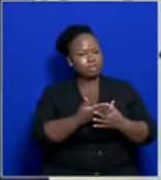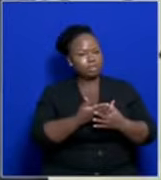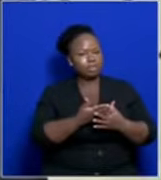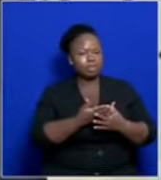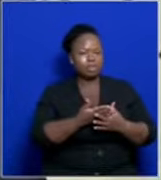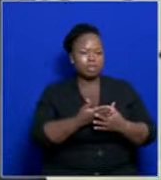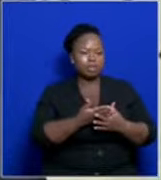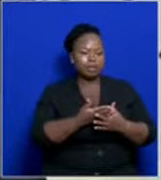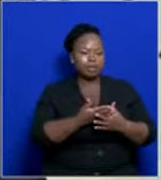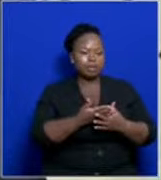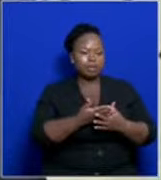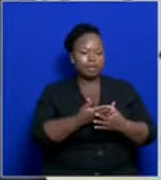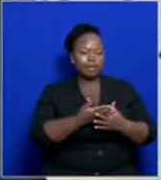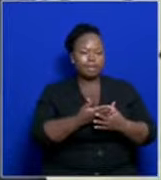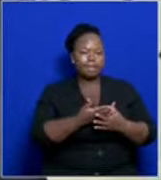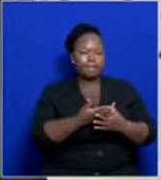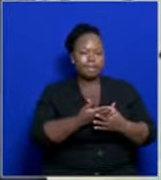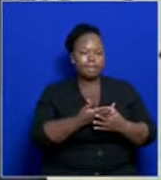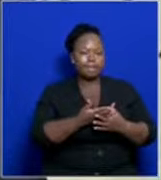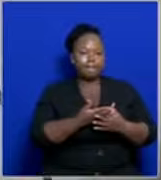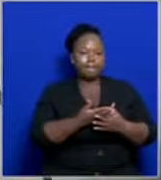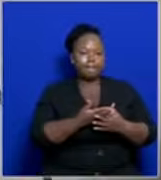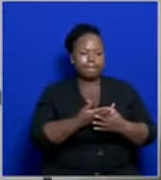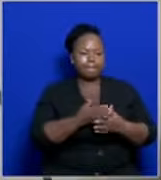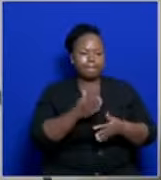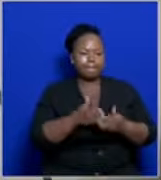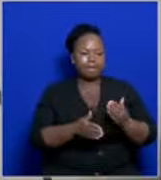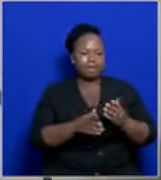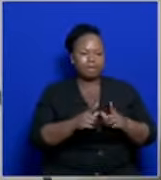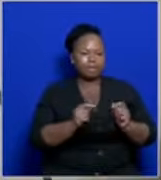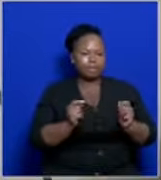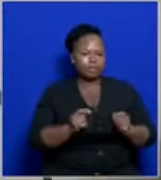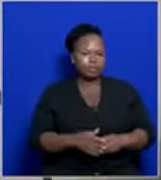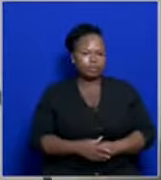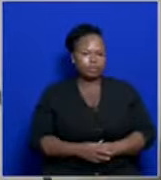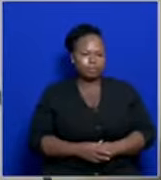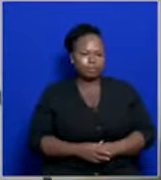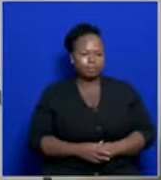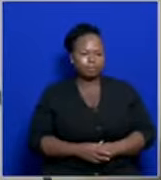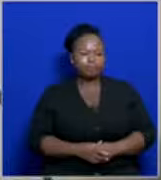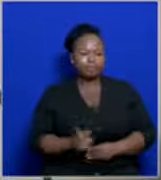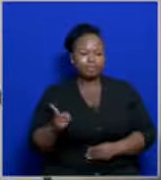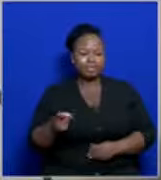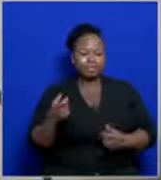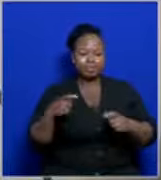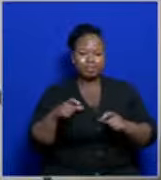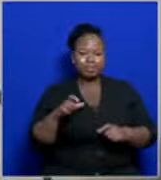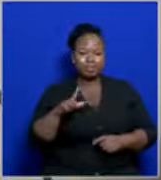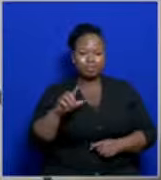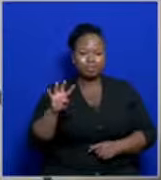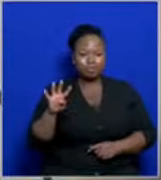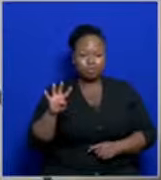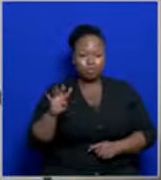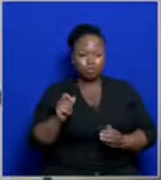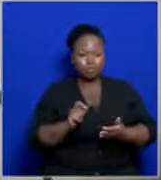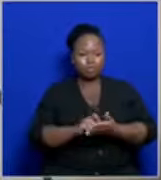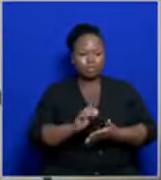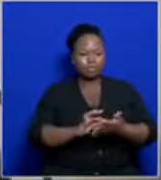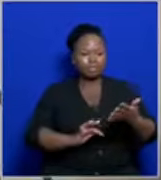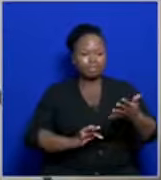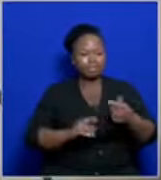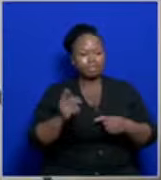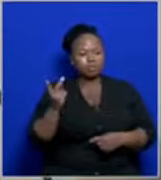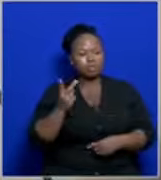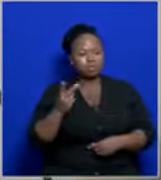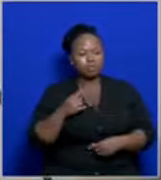is trial. And you deal with that at paragraph 74 of your statement, perhaps. Then if you could just read that,